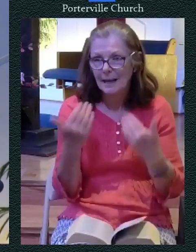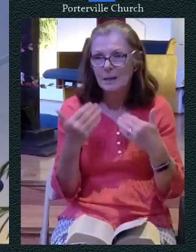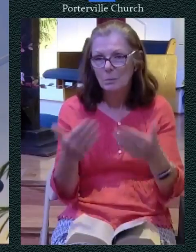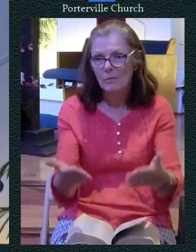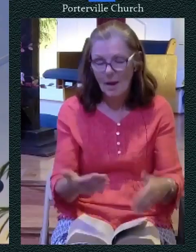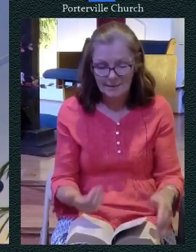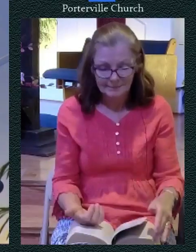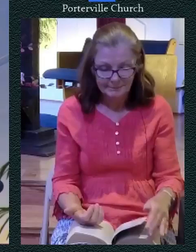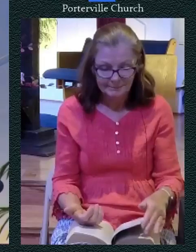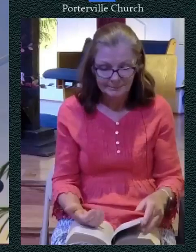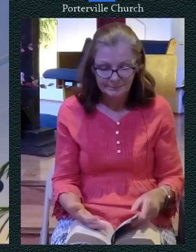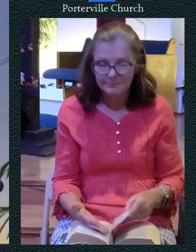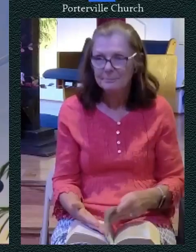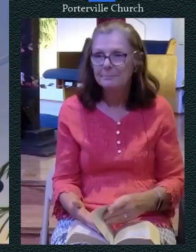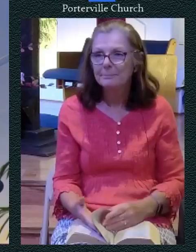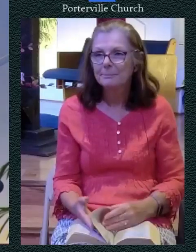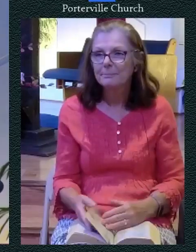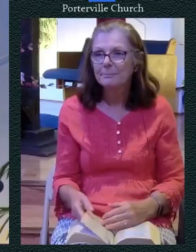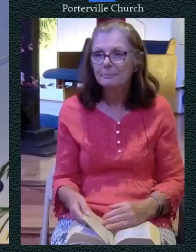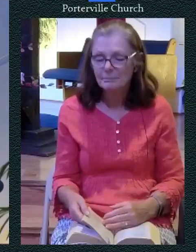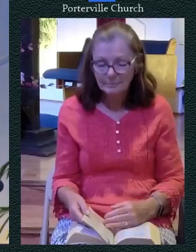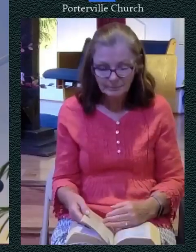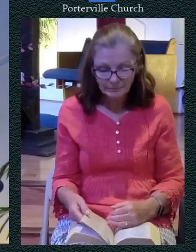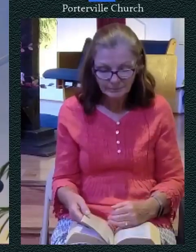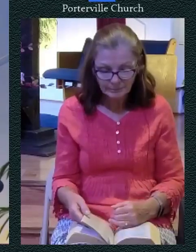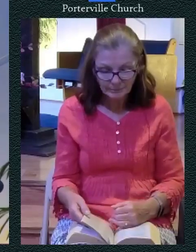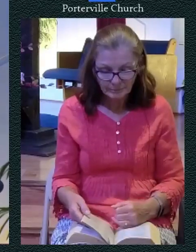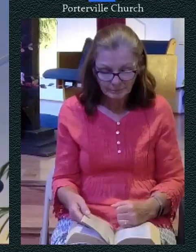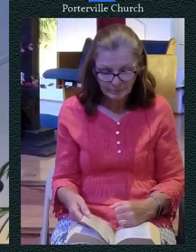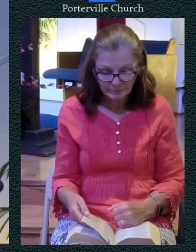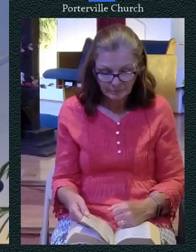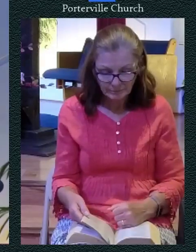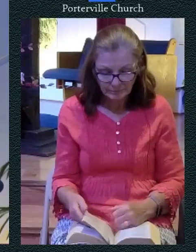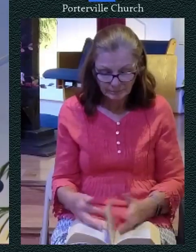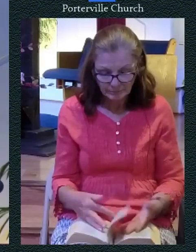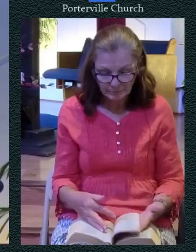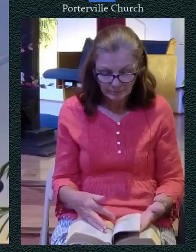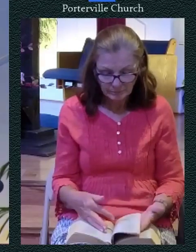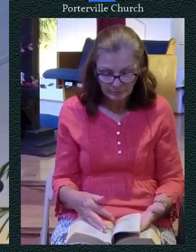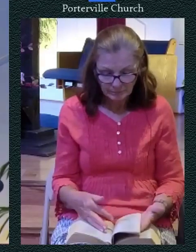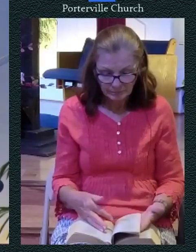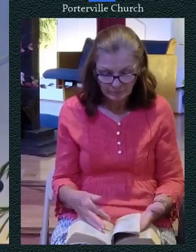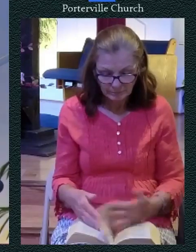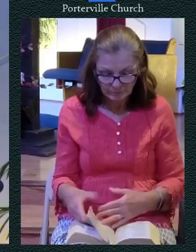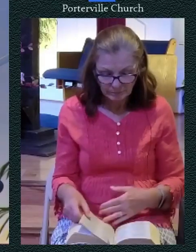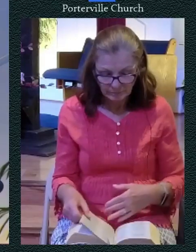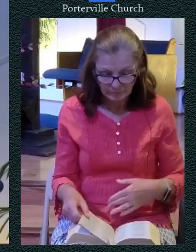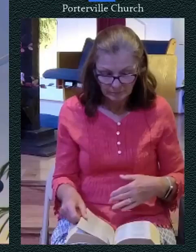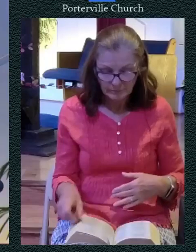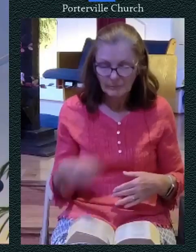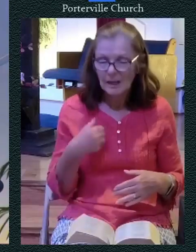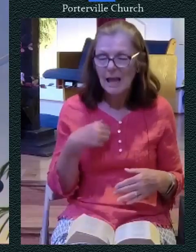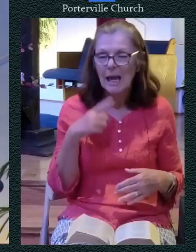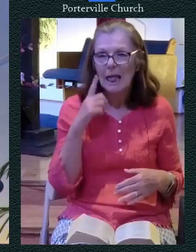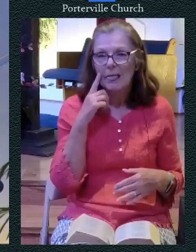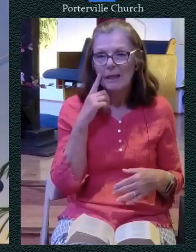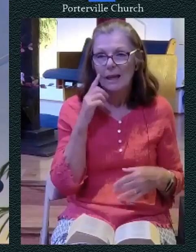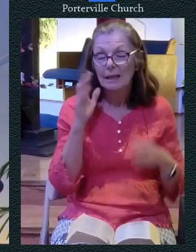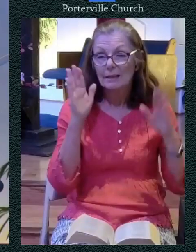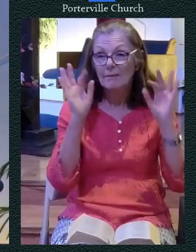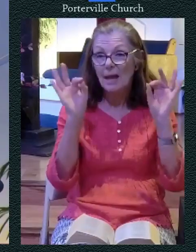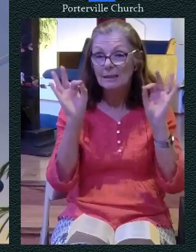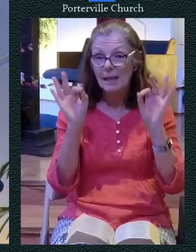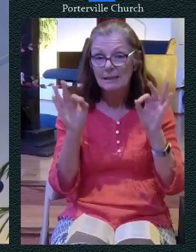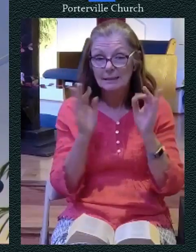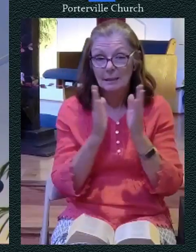here in the prayer that follows. I think it's tremendous and fantastic that